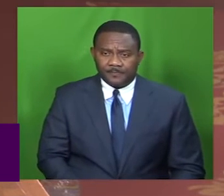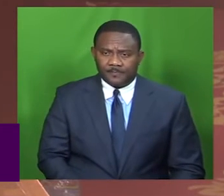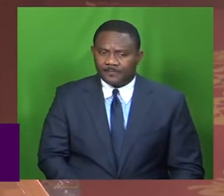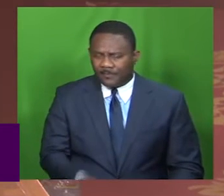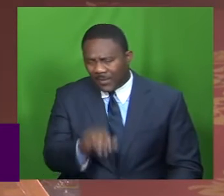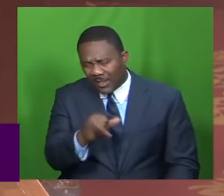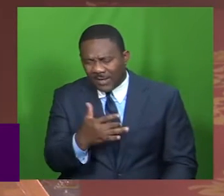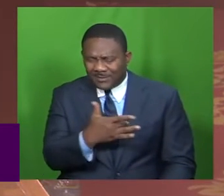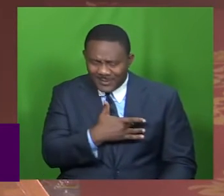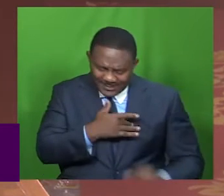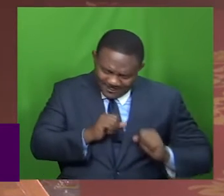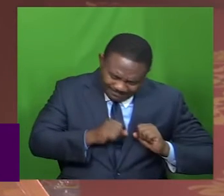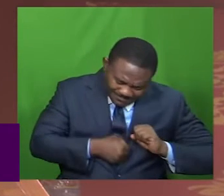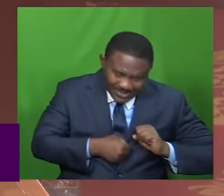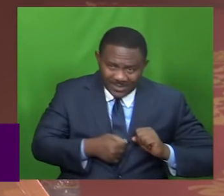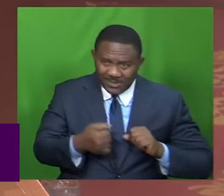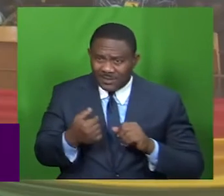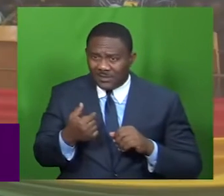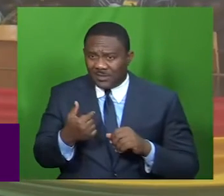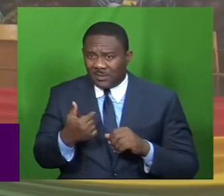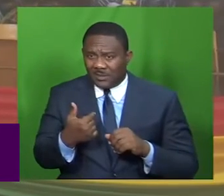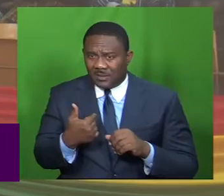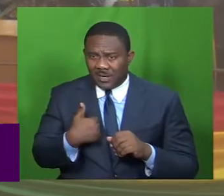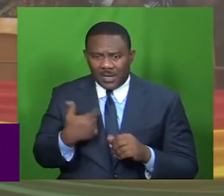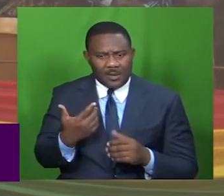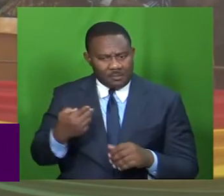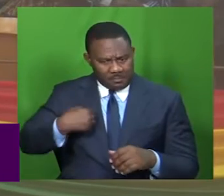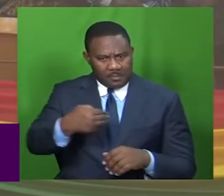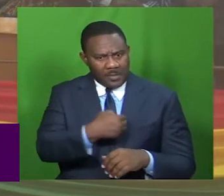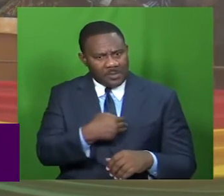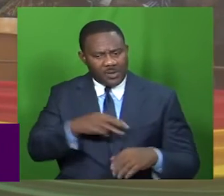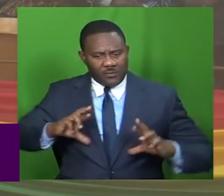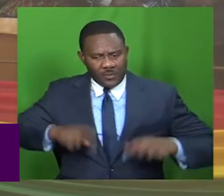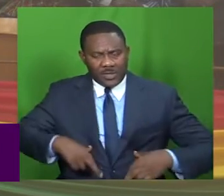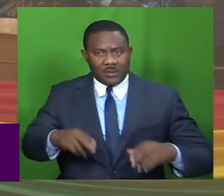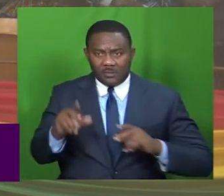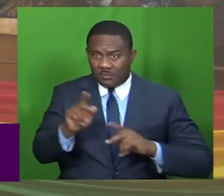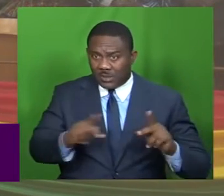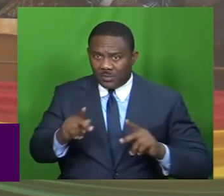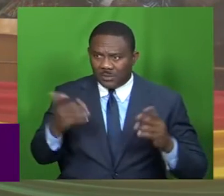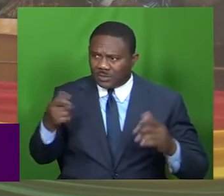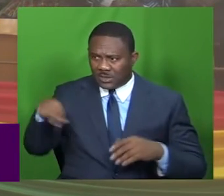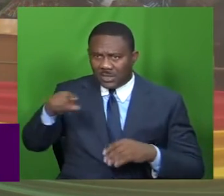great distress as a number of our pensioners have picketed at the premises